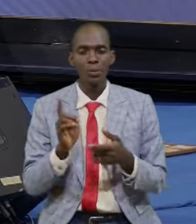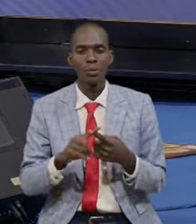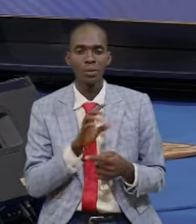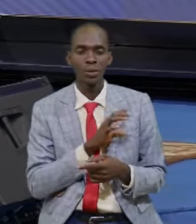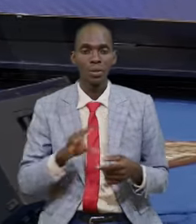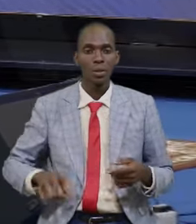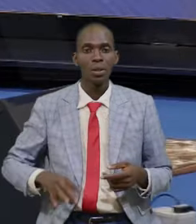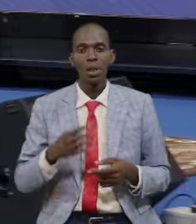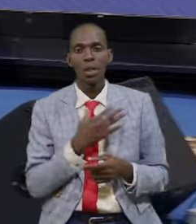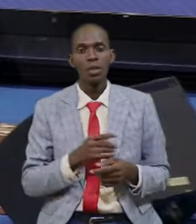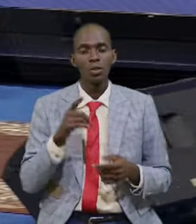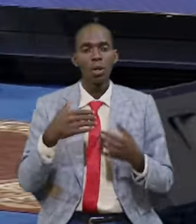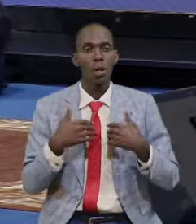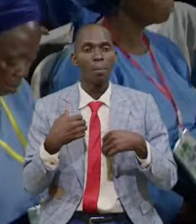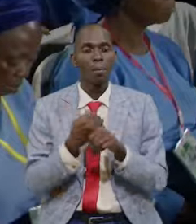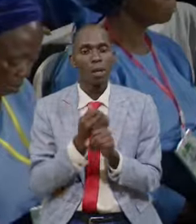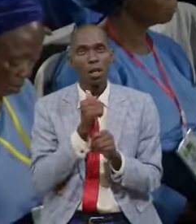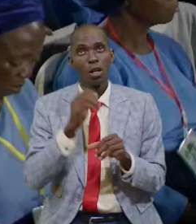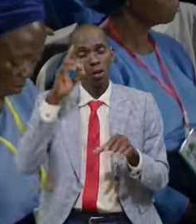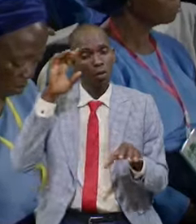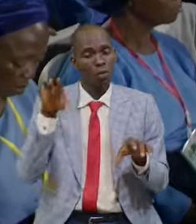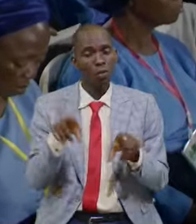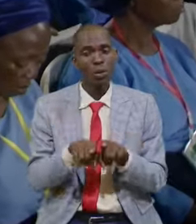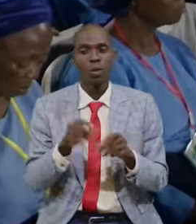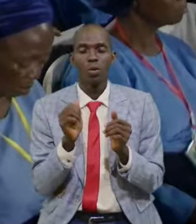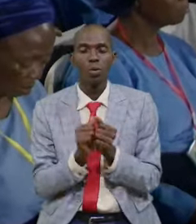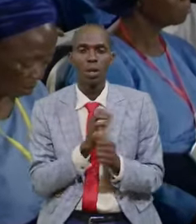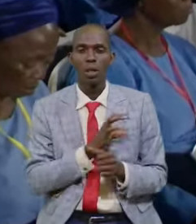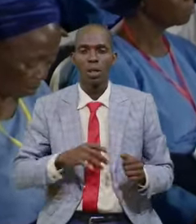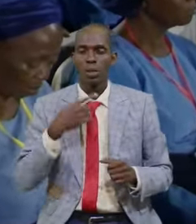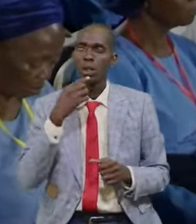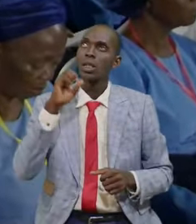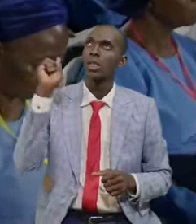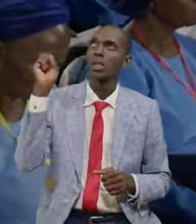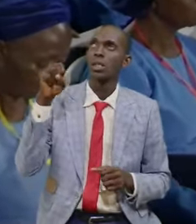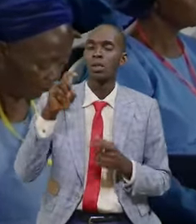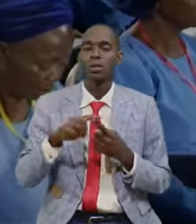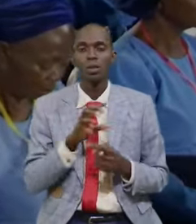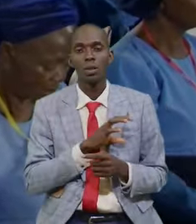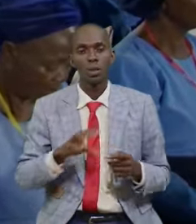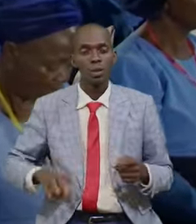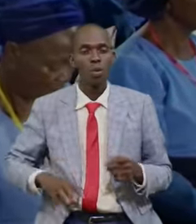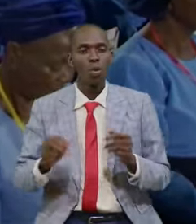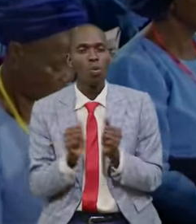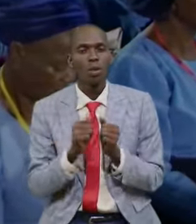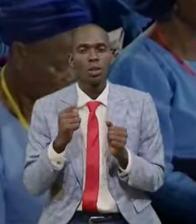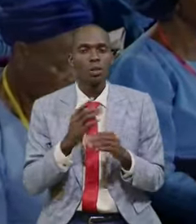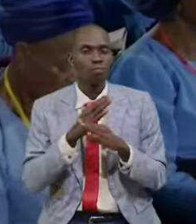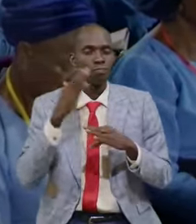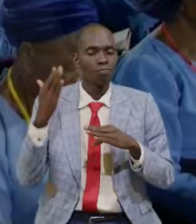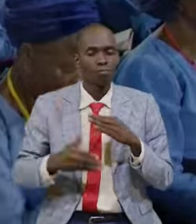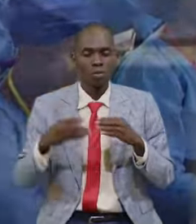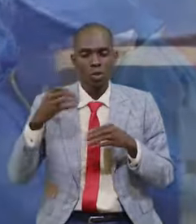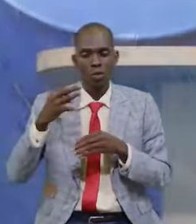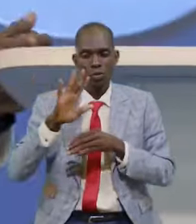made a covenant with Christ, and you say yes to Christ with the totality of your heart, your